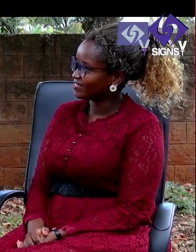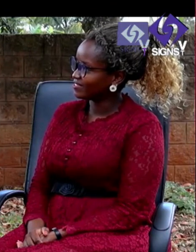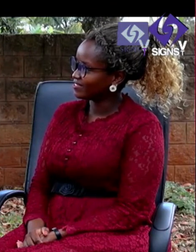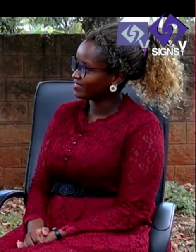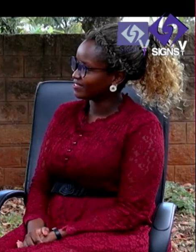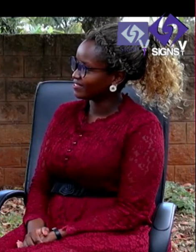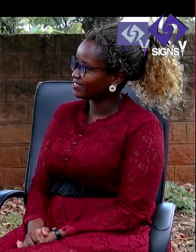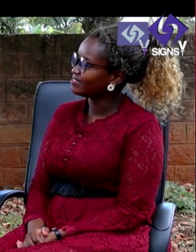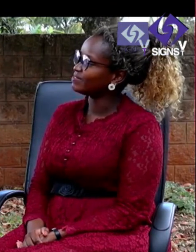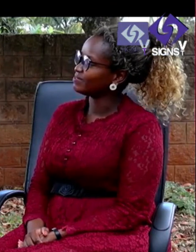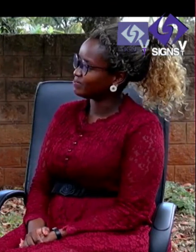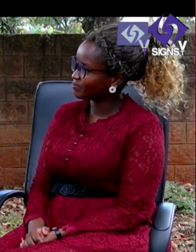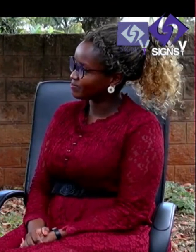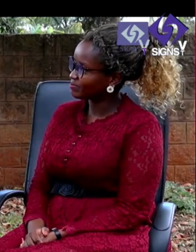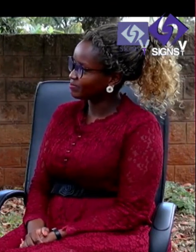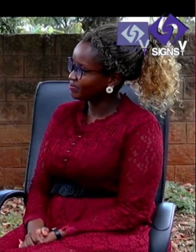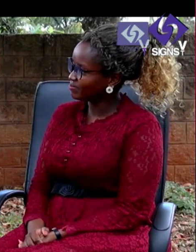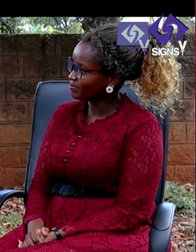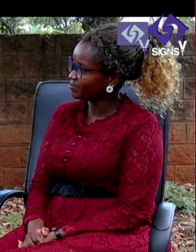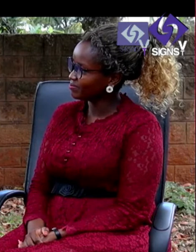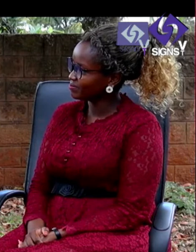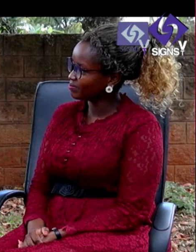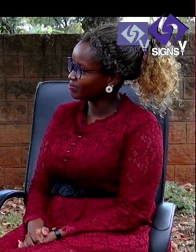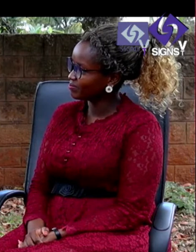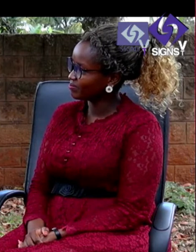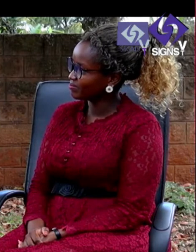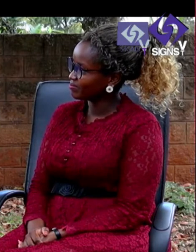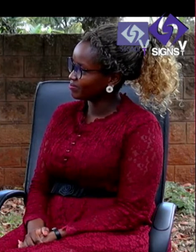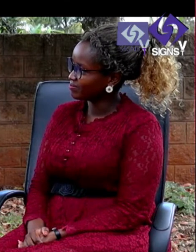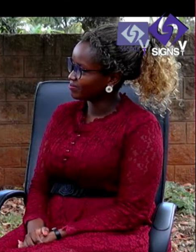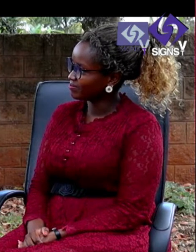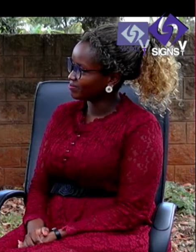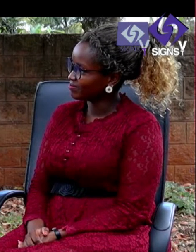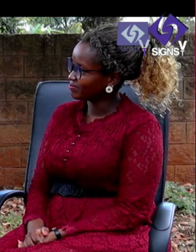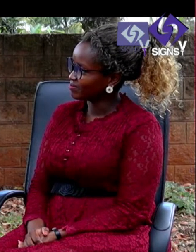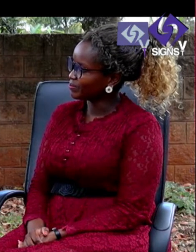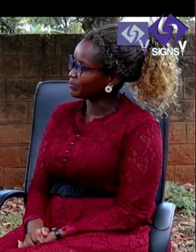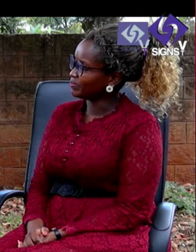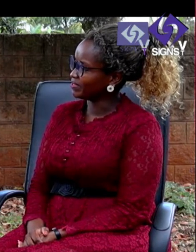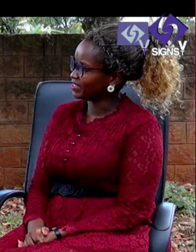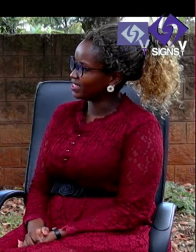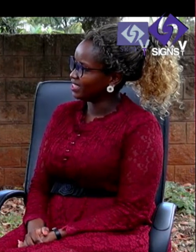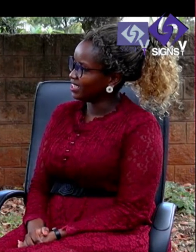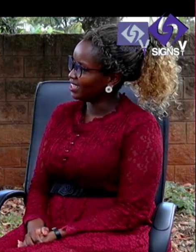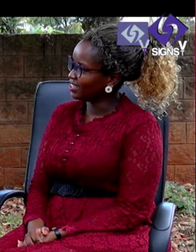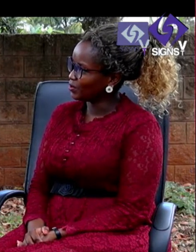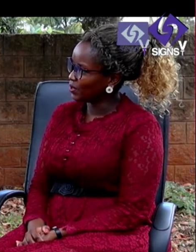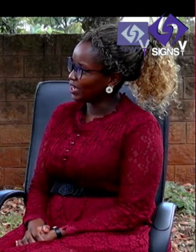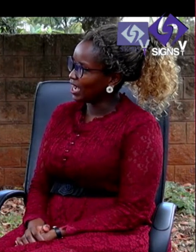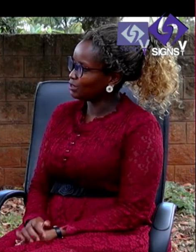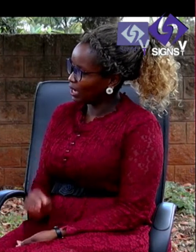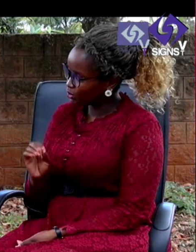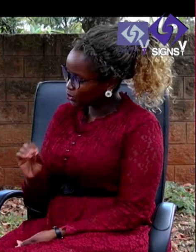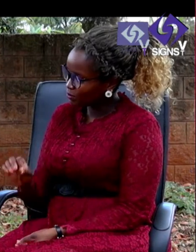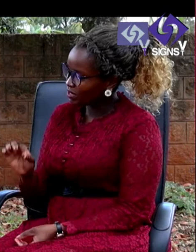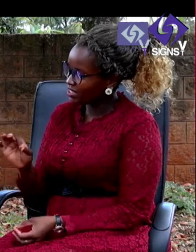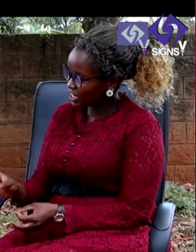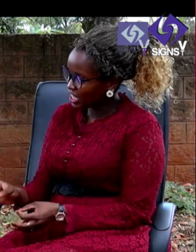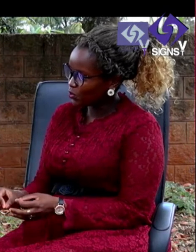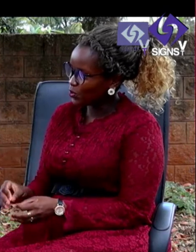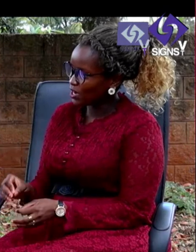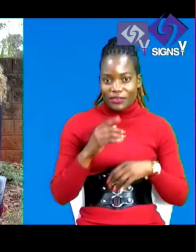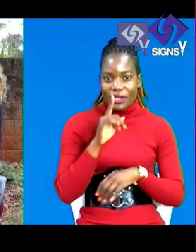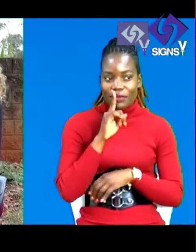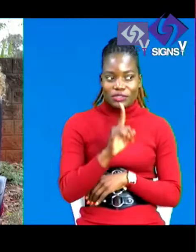This one is just a motivation for me to work hard and win for the next competition. And I'm sure